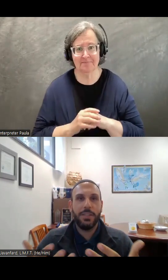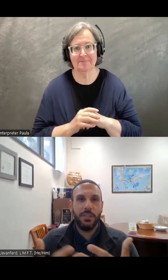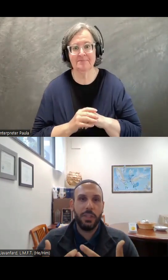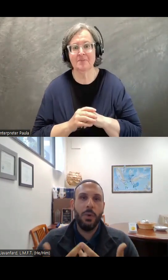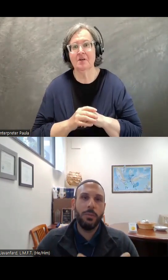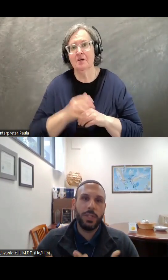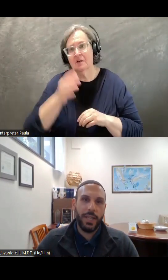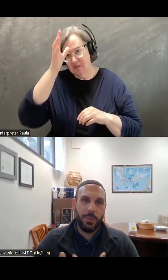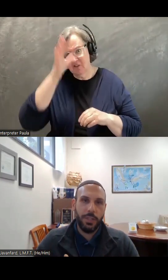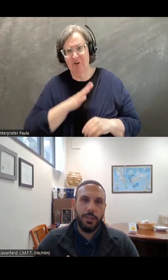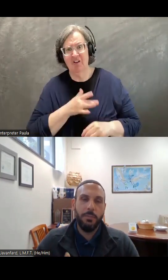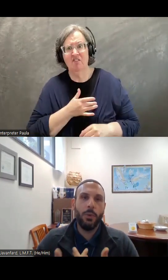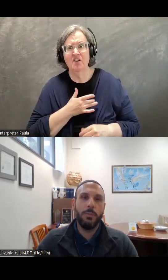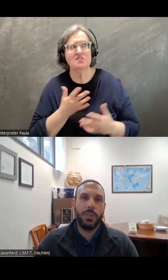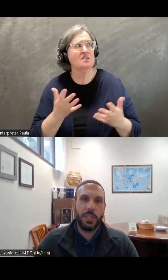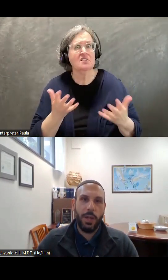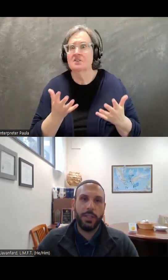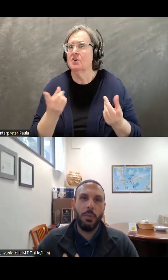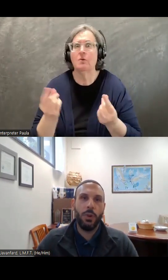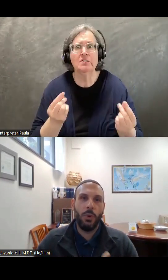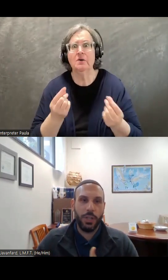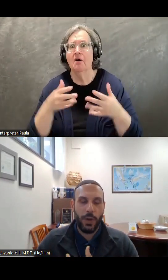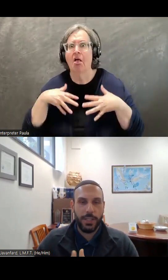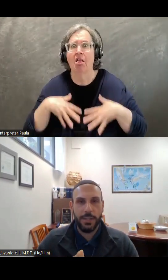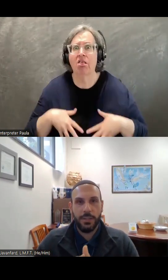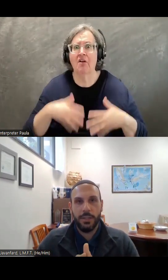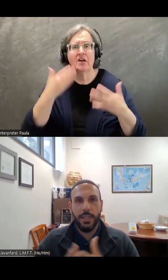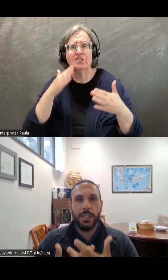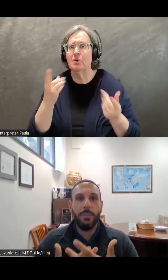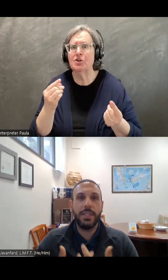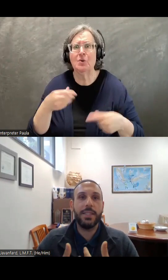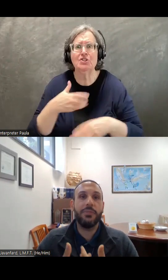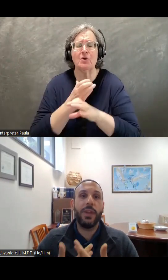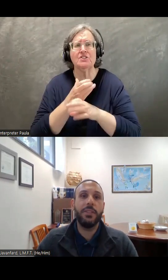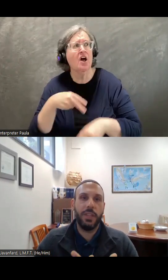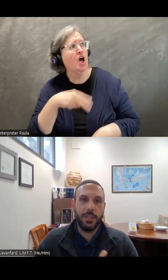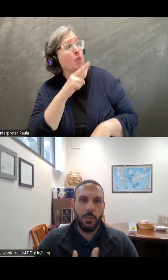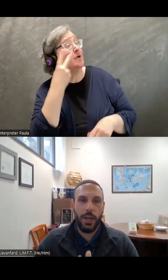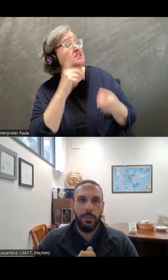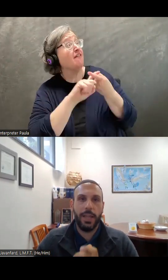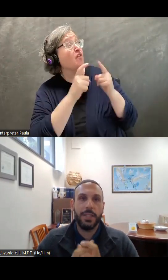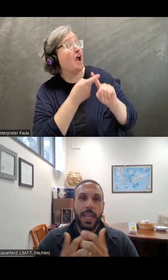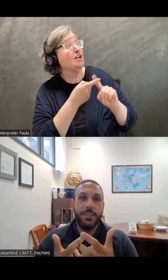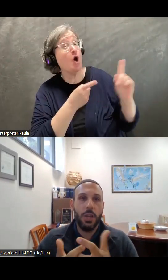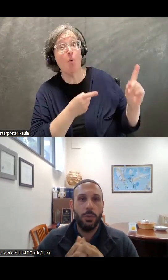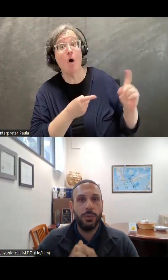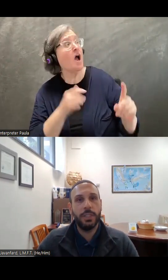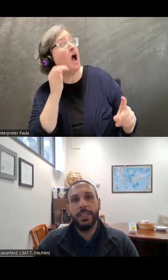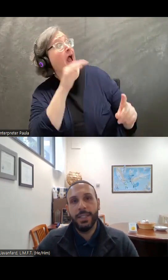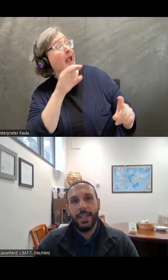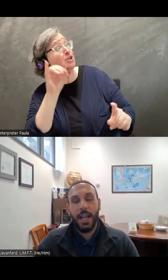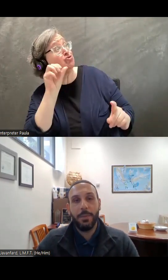Man starts to feel more and more desperate, more and more despondent, more and more in crisis, and looks up and sees a friend of his walking by and says, "Hey,